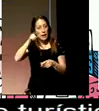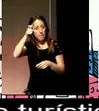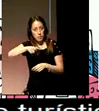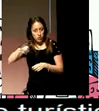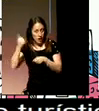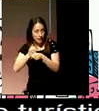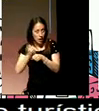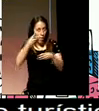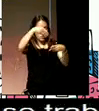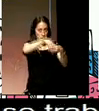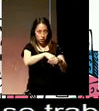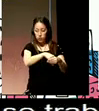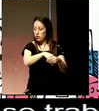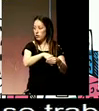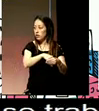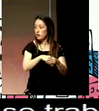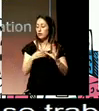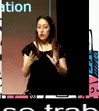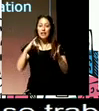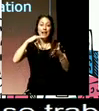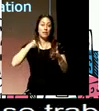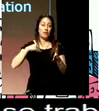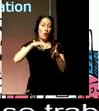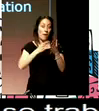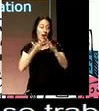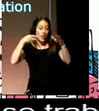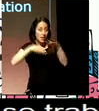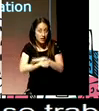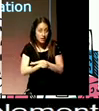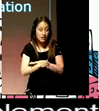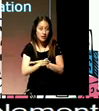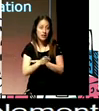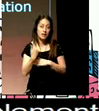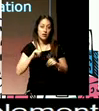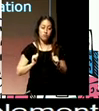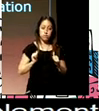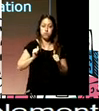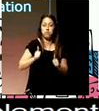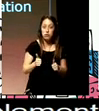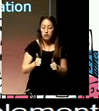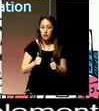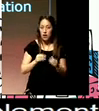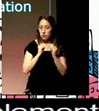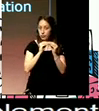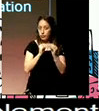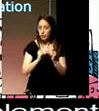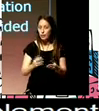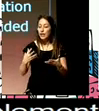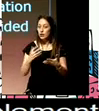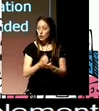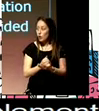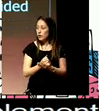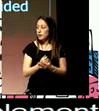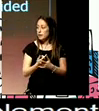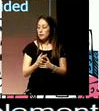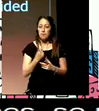implementation of this plan was then put into action. They decided what were the most urgent things to do, and